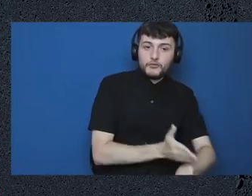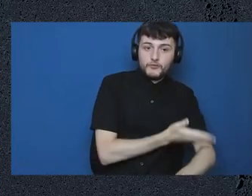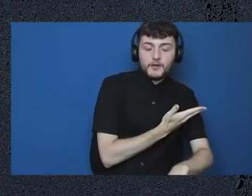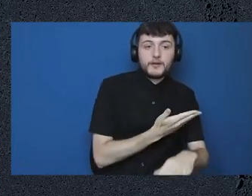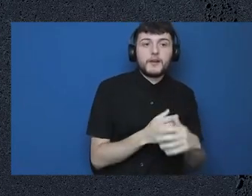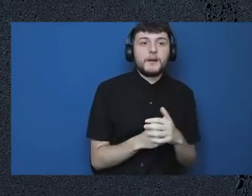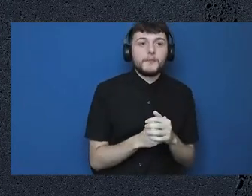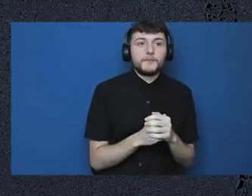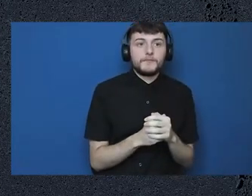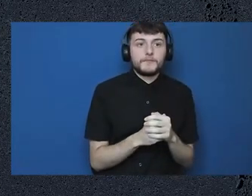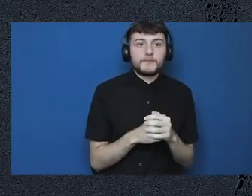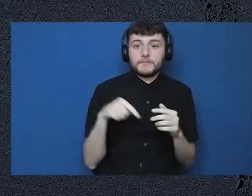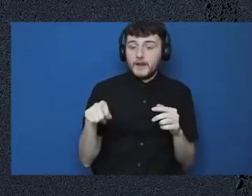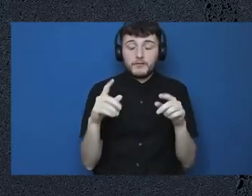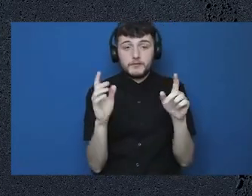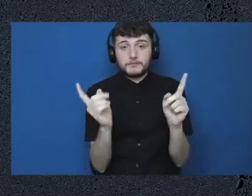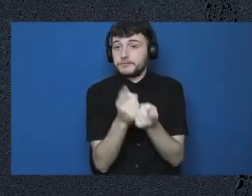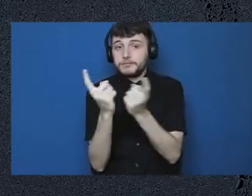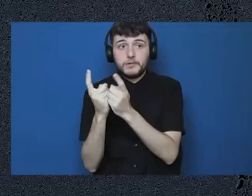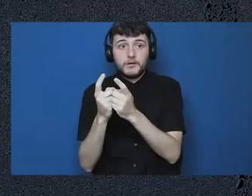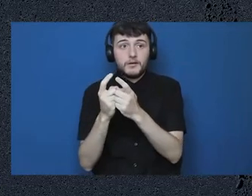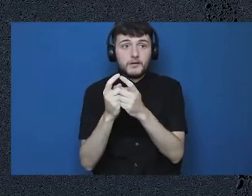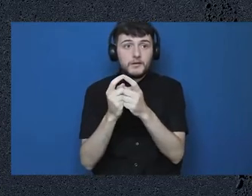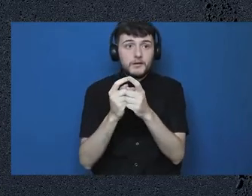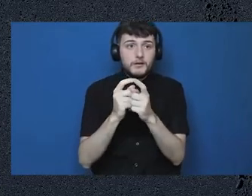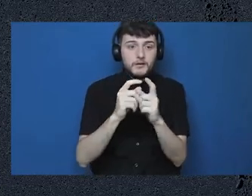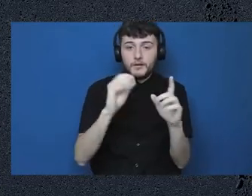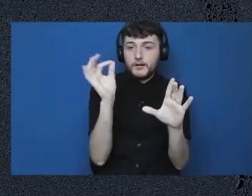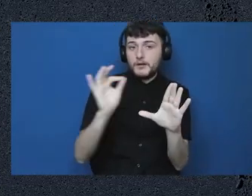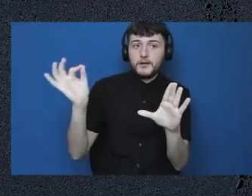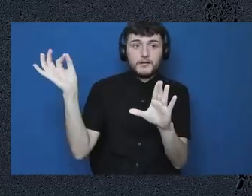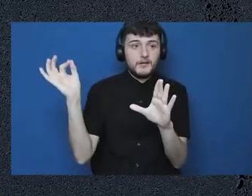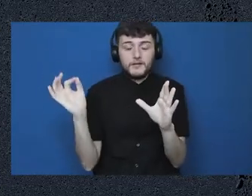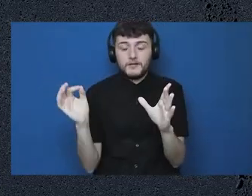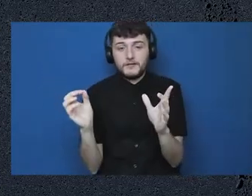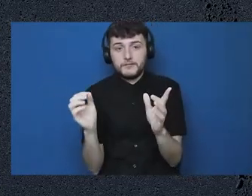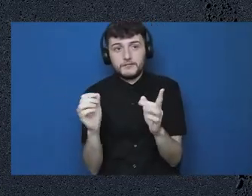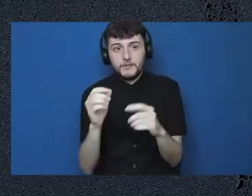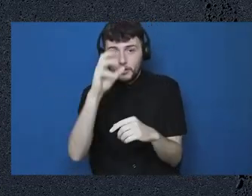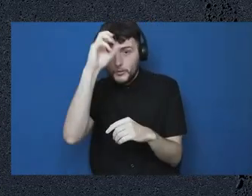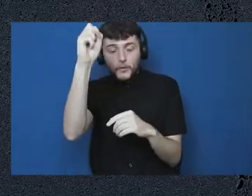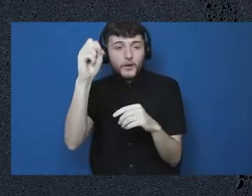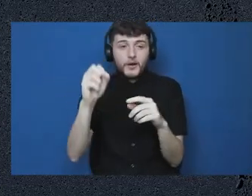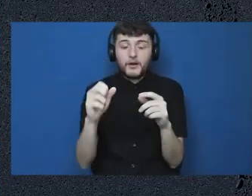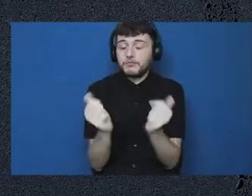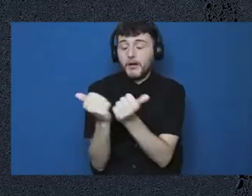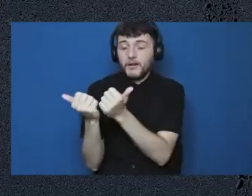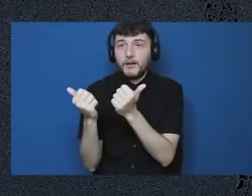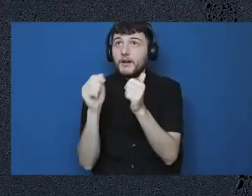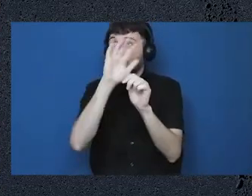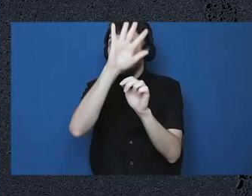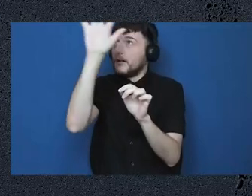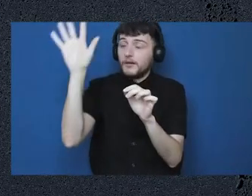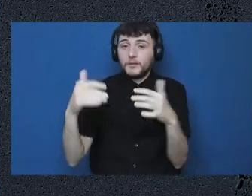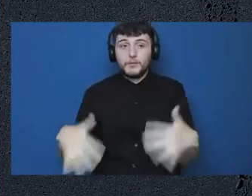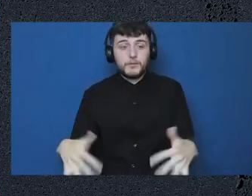and cherubs and unicorns and everything you need for a serious discussion on science, I reckon. And just to